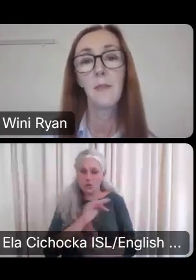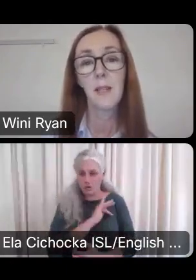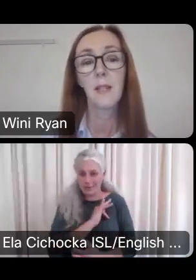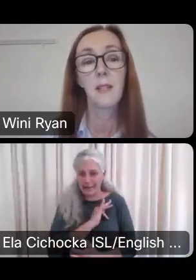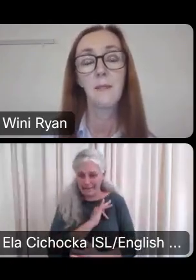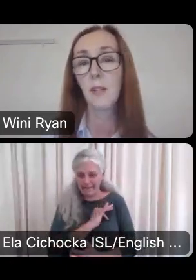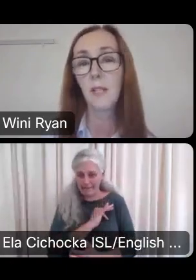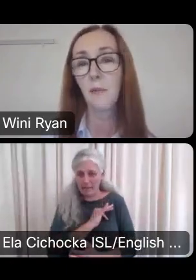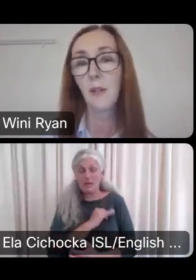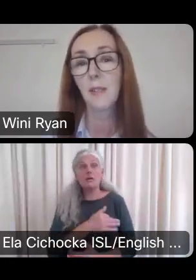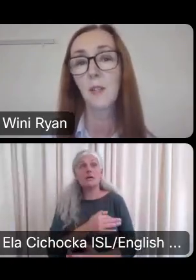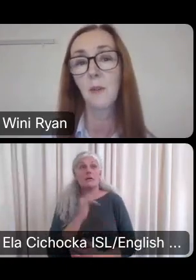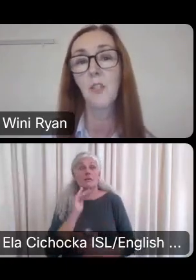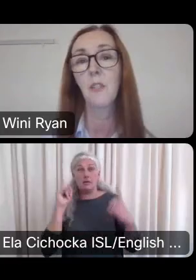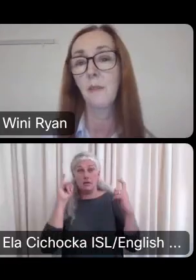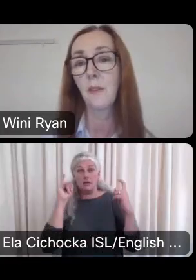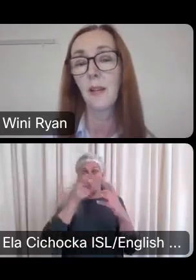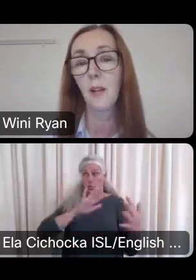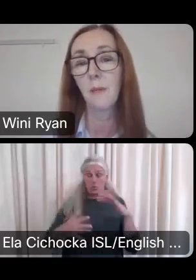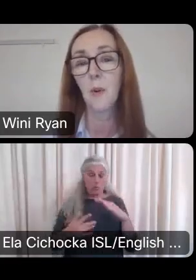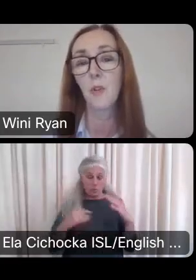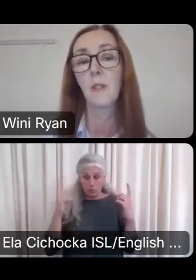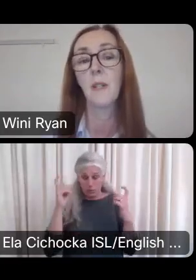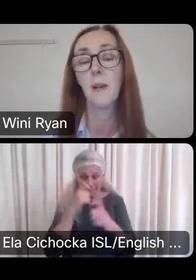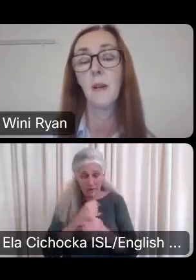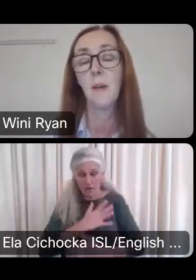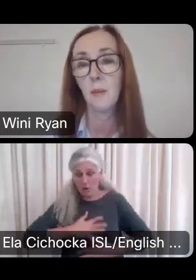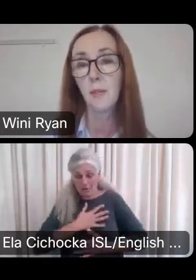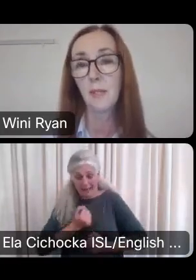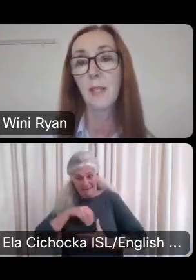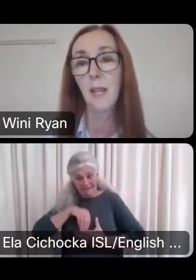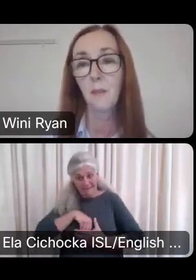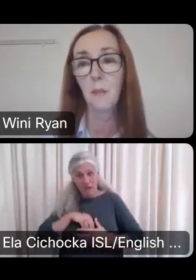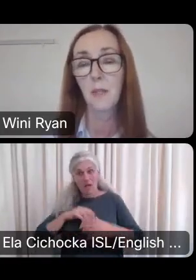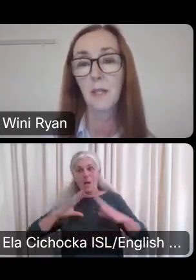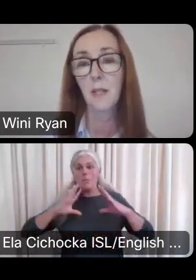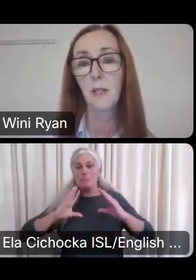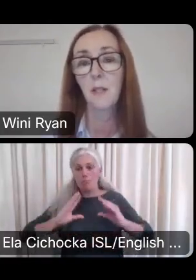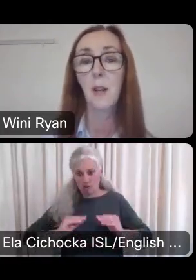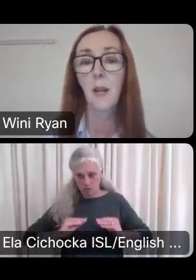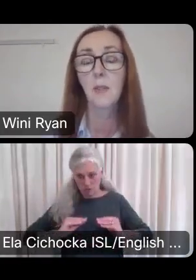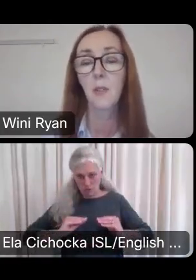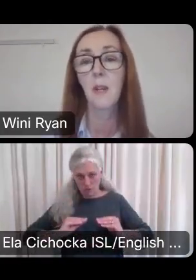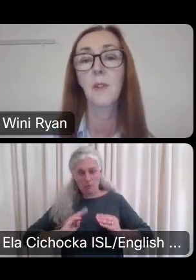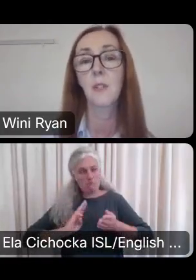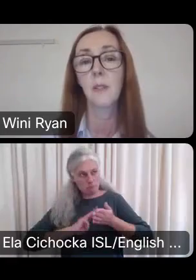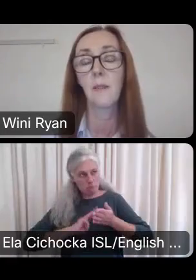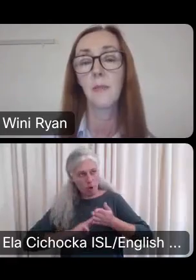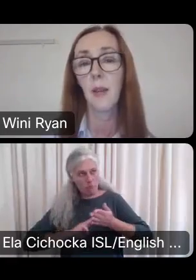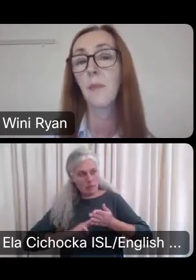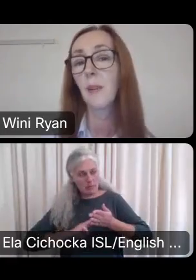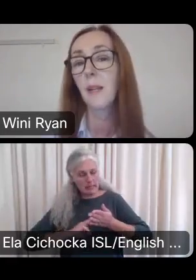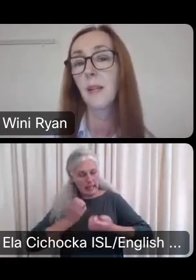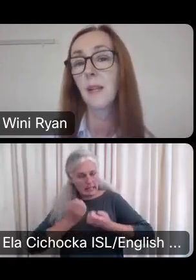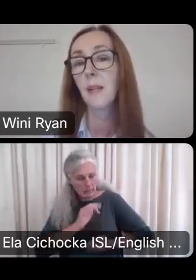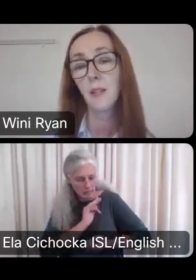you're in a difficult situation, you're feeling a lot of emotion, pause, take a moment, describe what's going on to yourself.